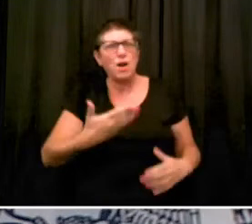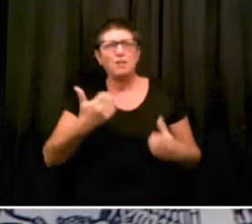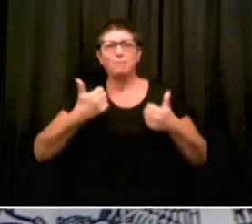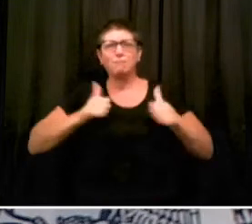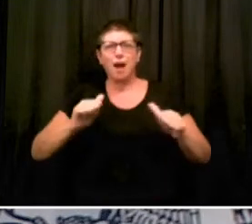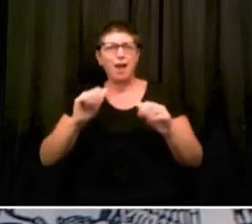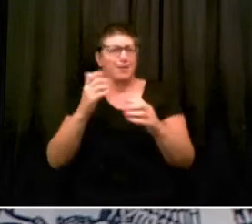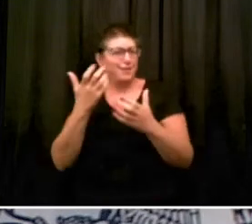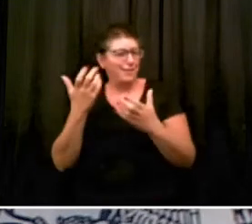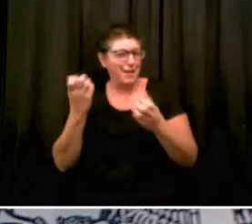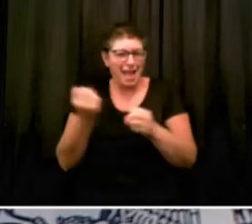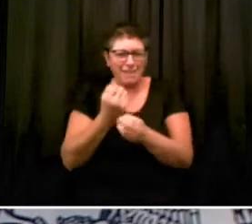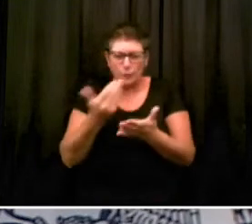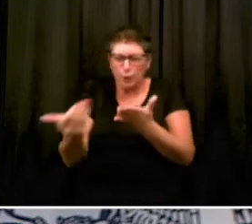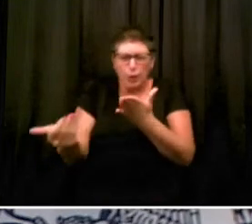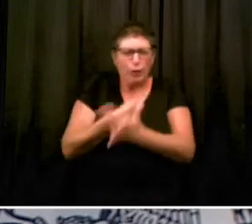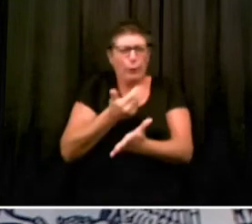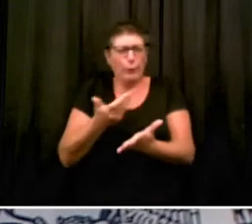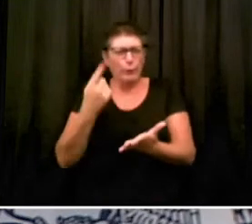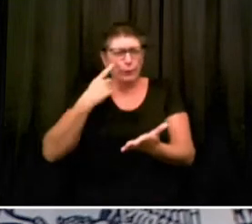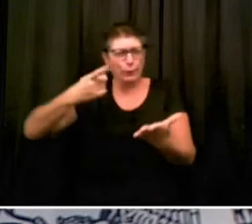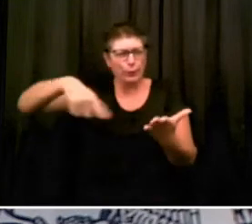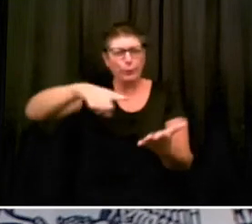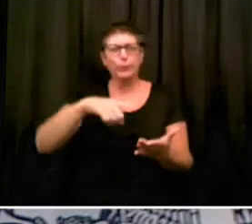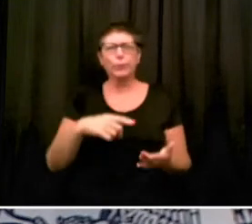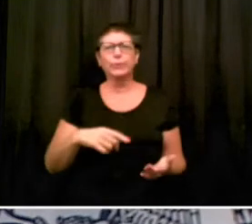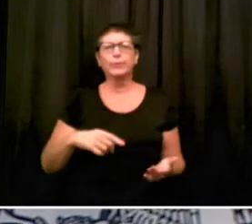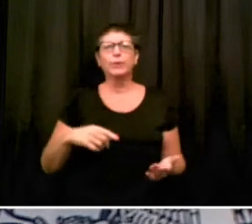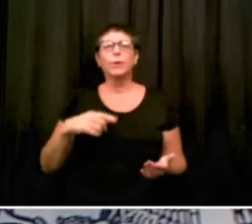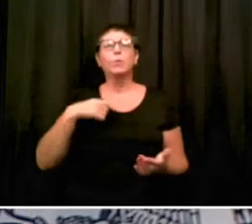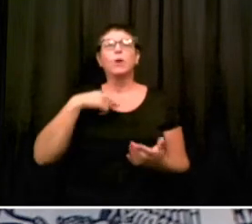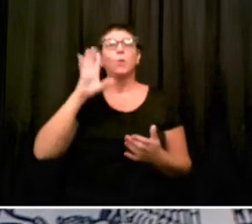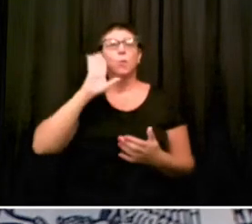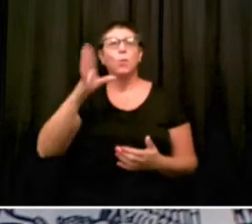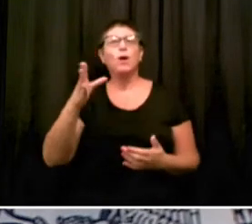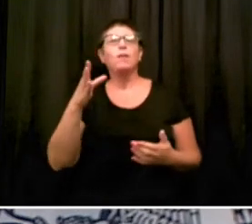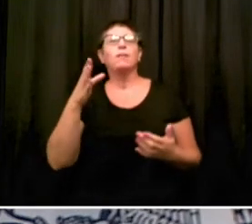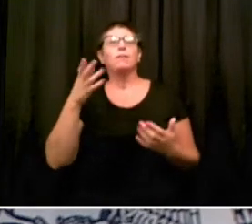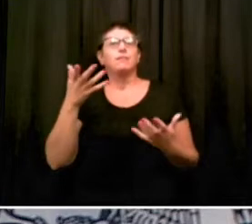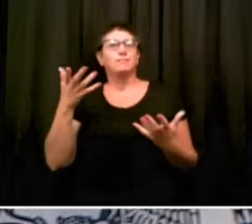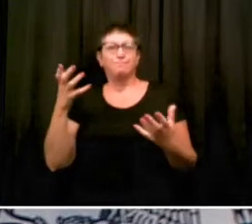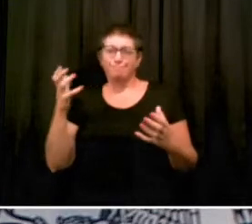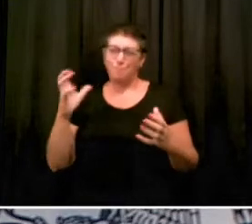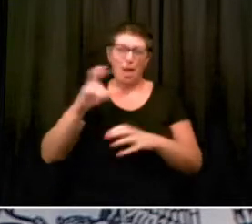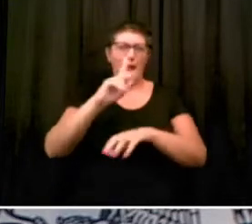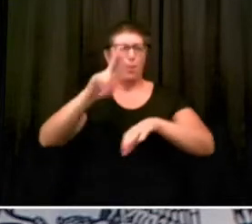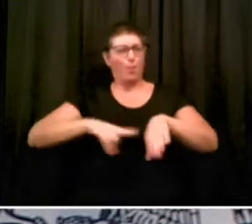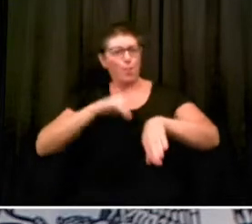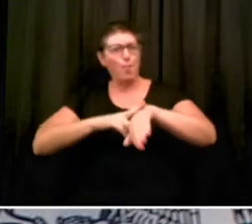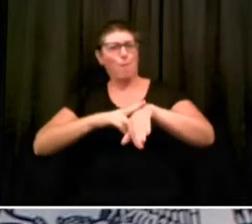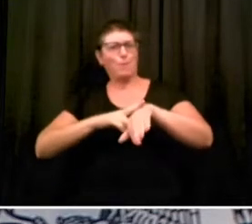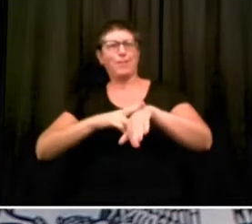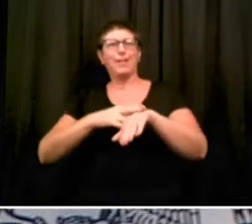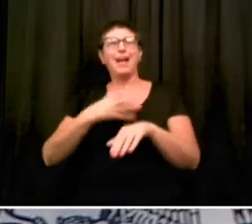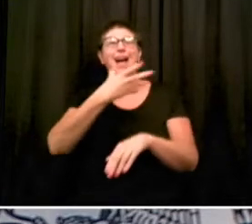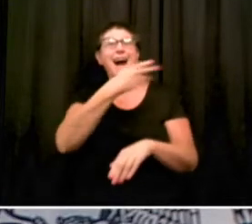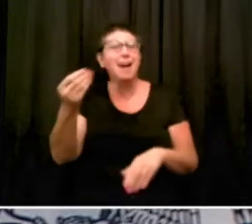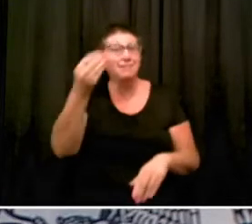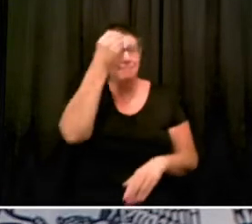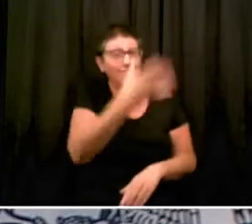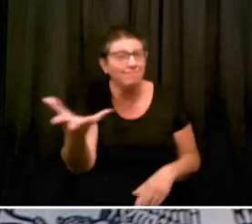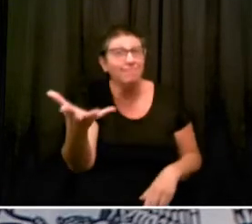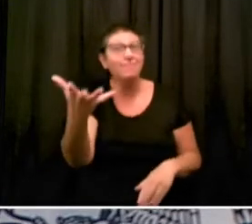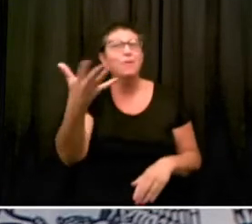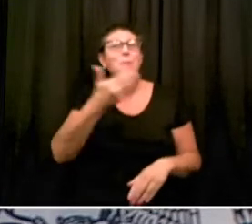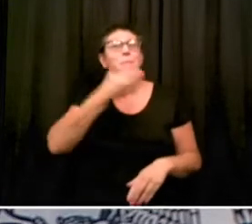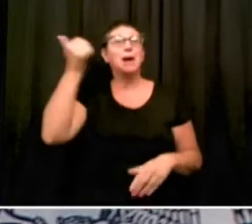back. We literally will come back stronger and fairer. I believe it. We have learned powerful lessons. And